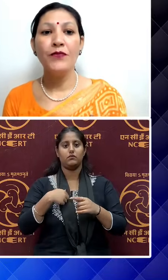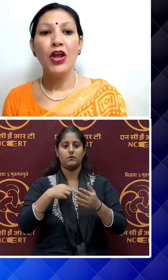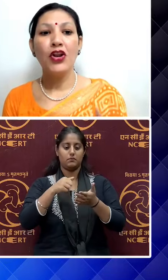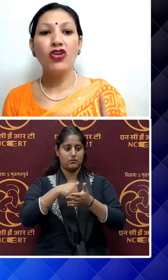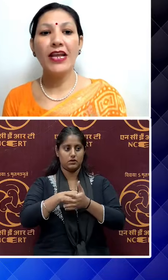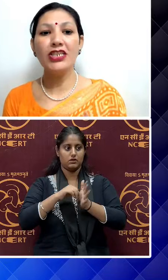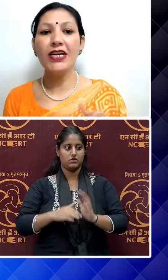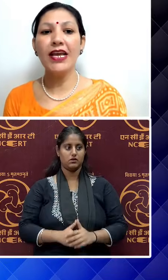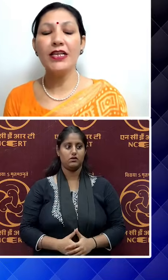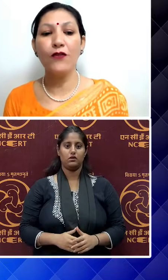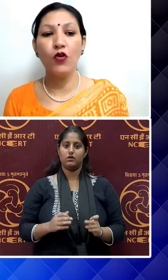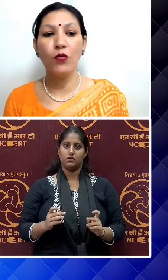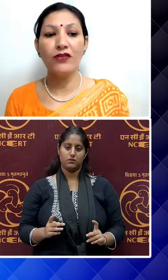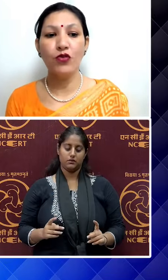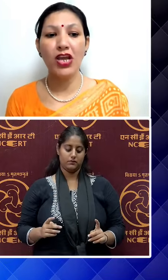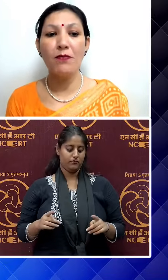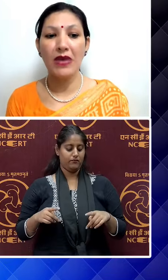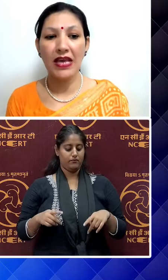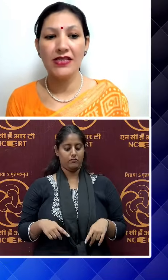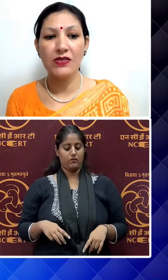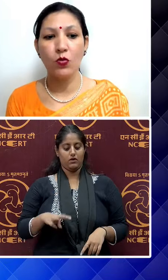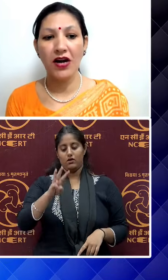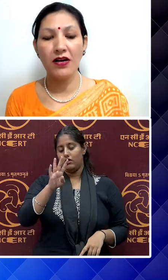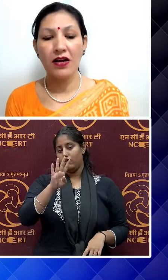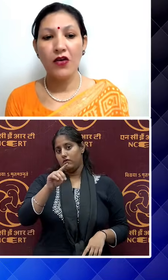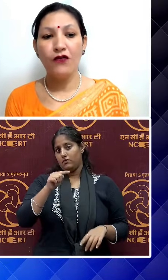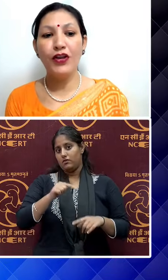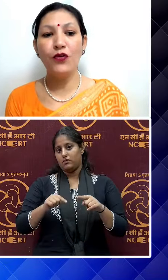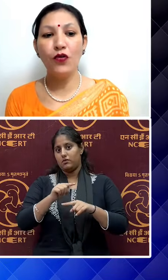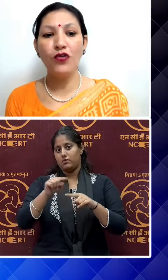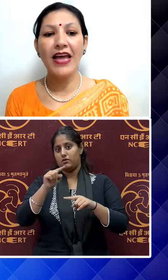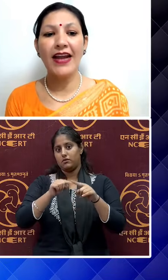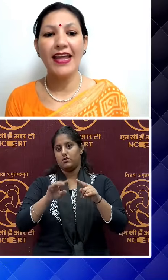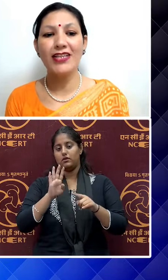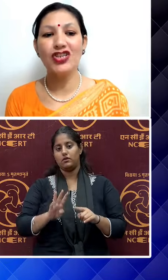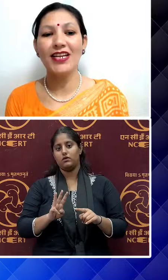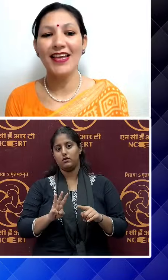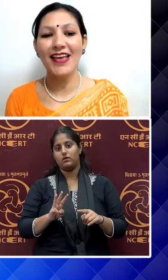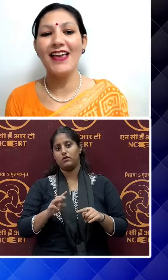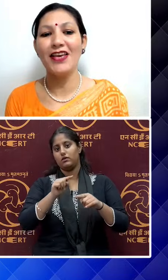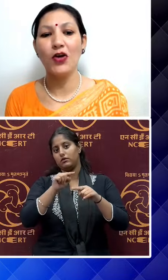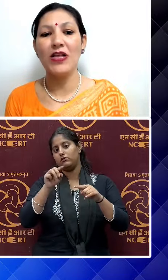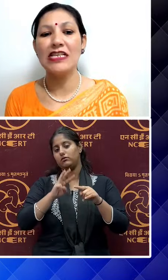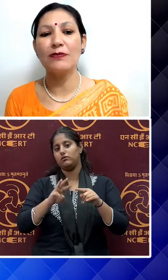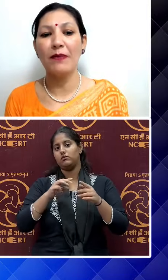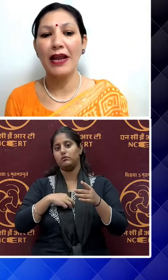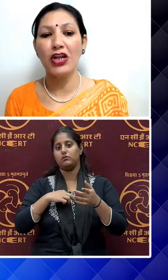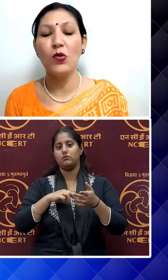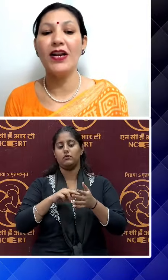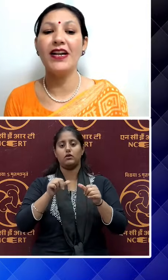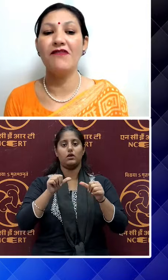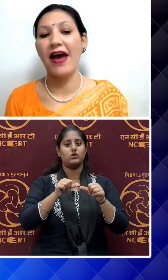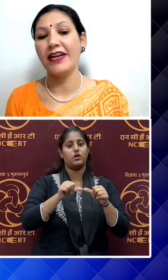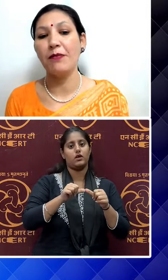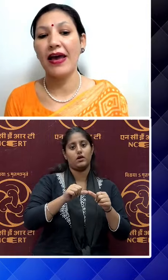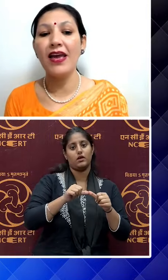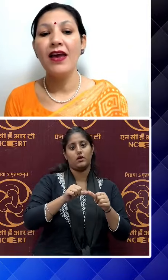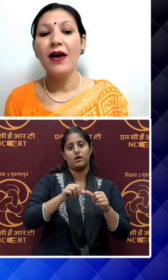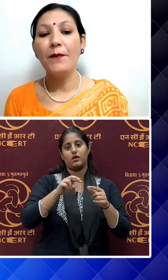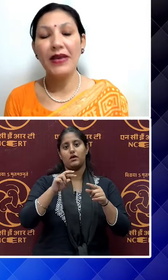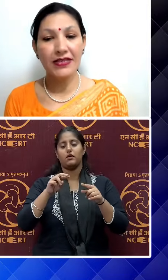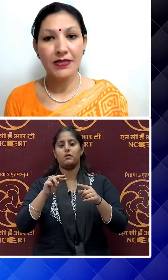Alright. Now tangent A is 4 by 3 means what? We know that tangent A equals perpendicular divided